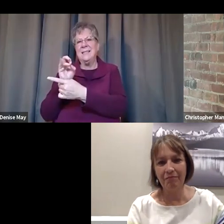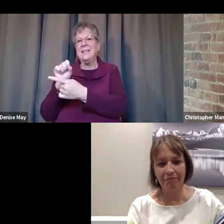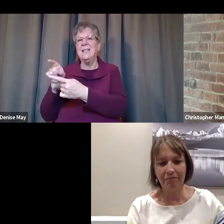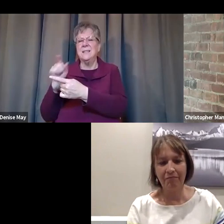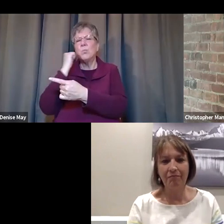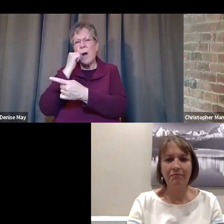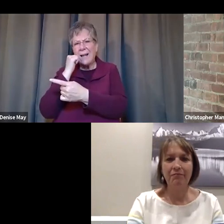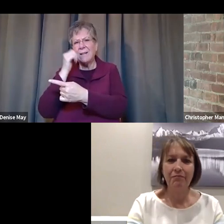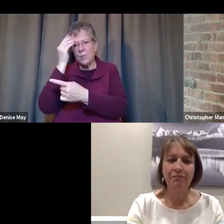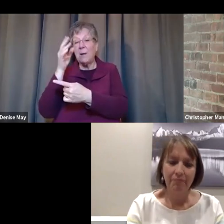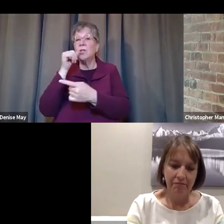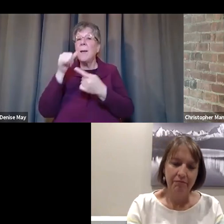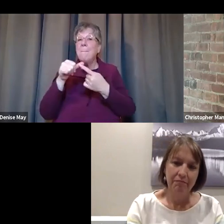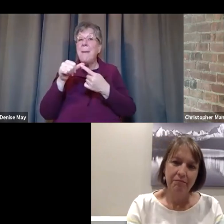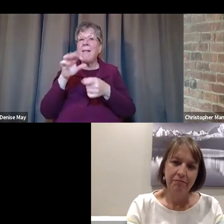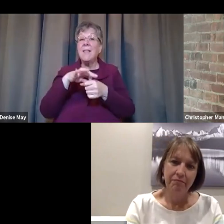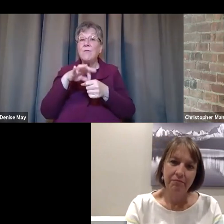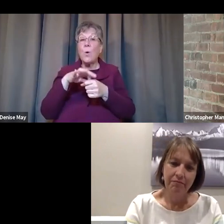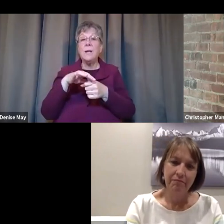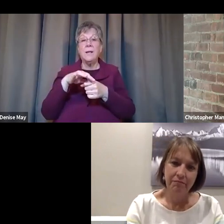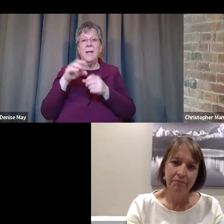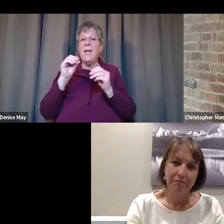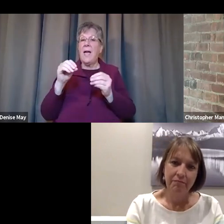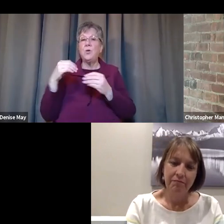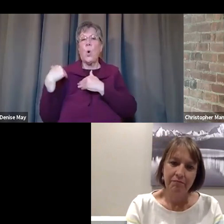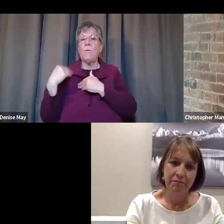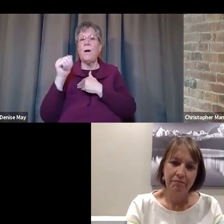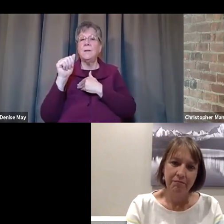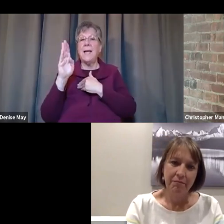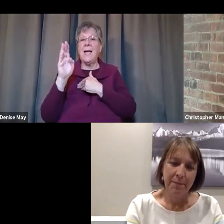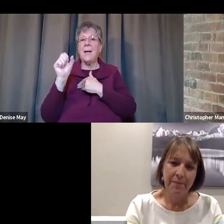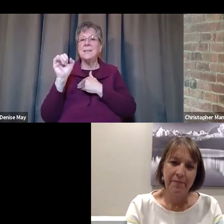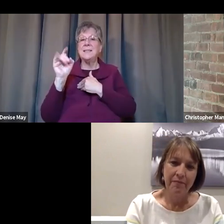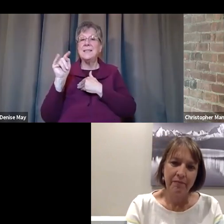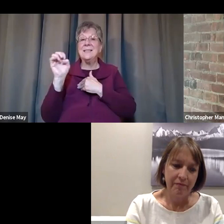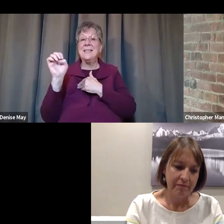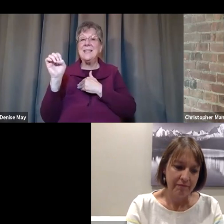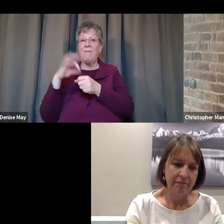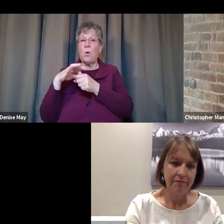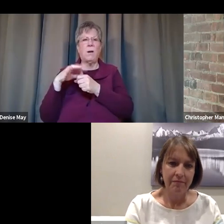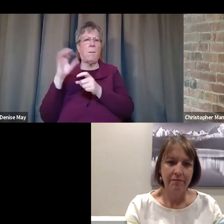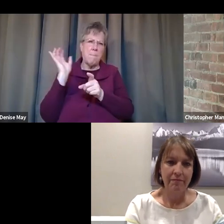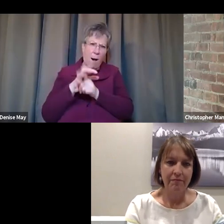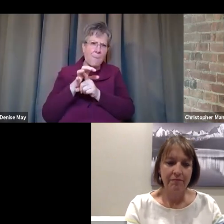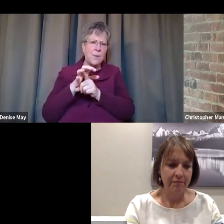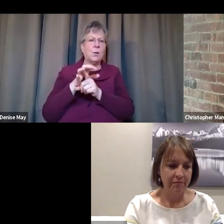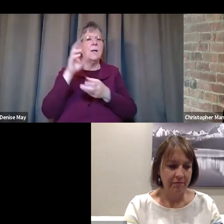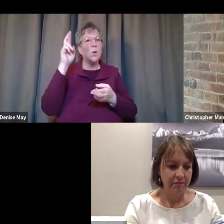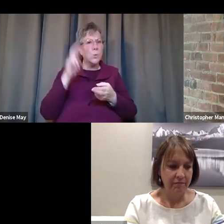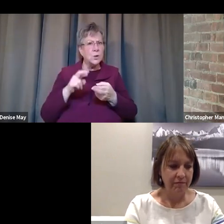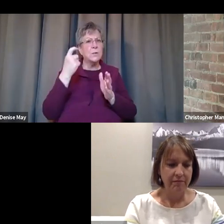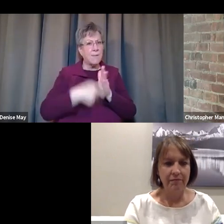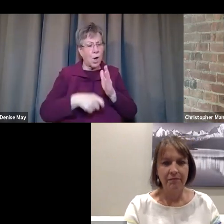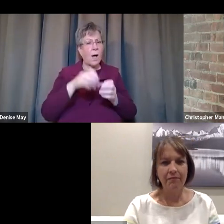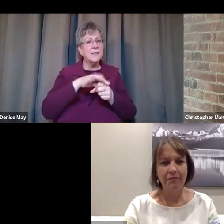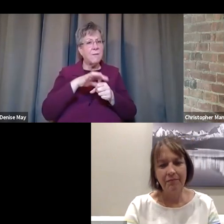certainly mail-in voting and no-fault absentee voting are very popular. They've reduced the cost of voting,